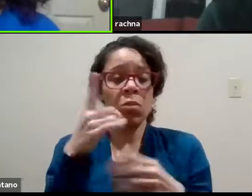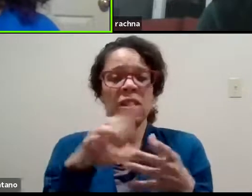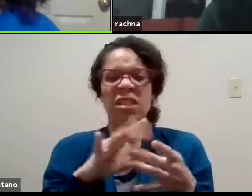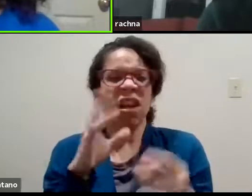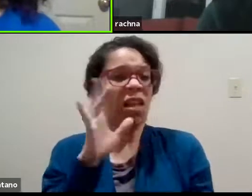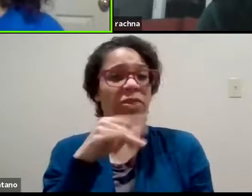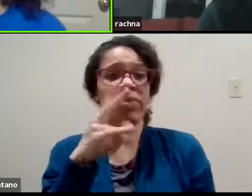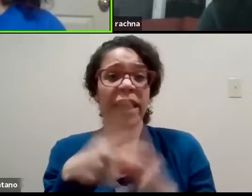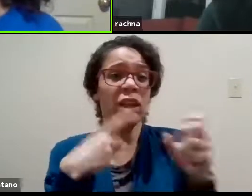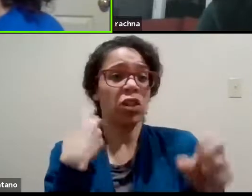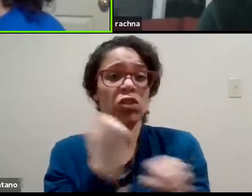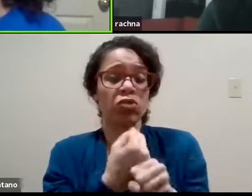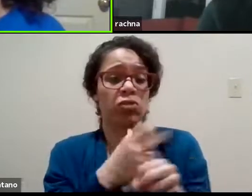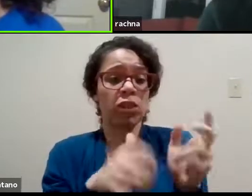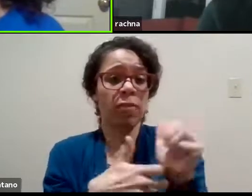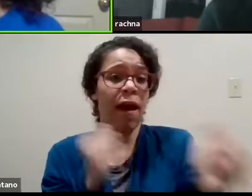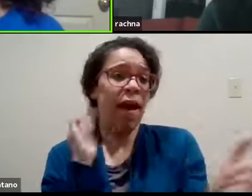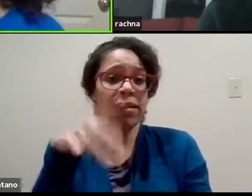behind is a fallacy.